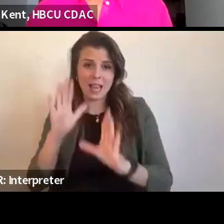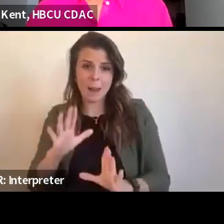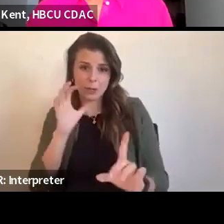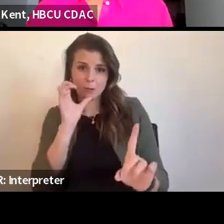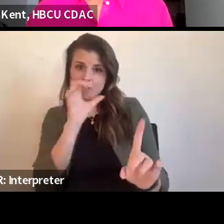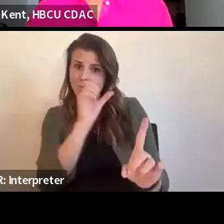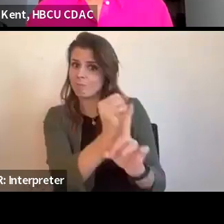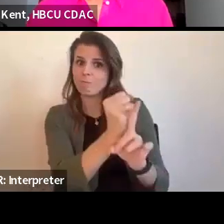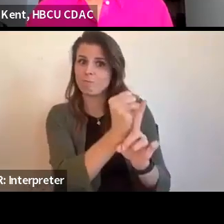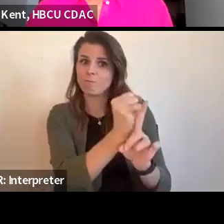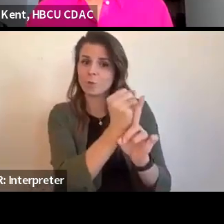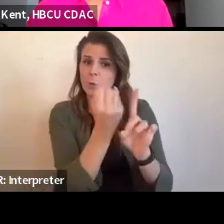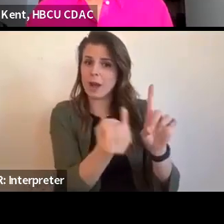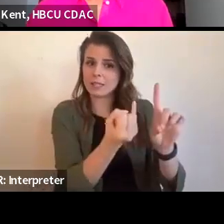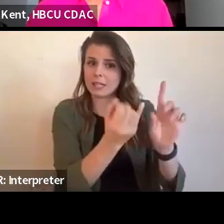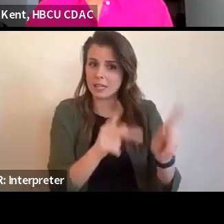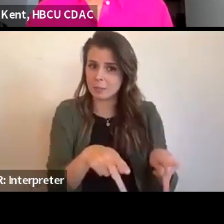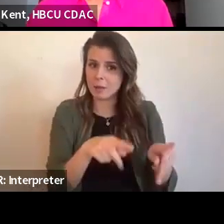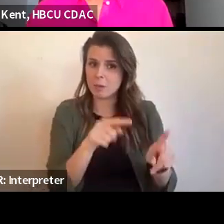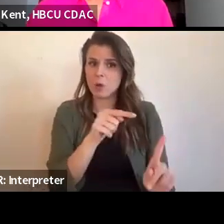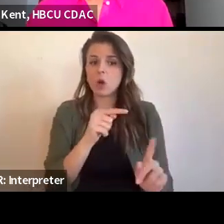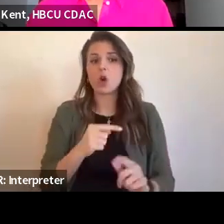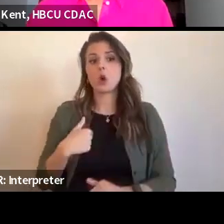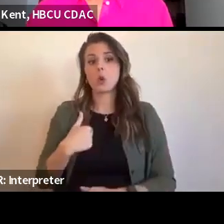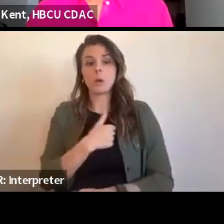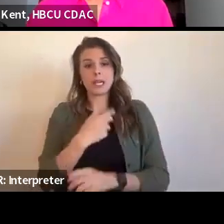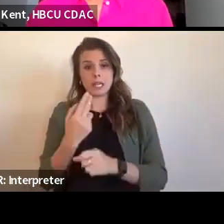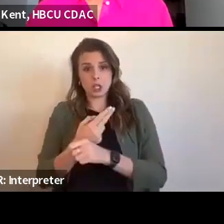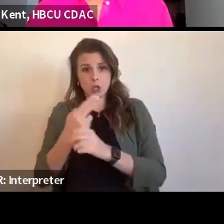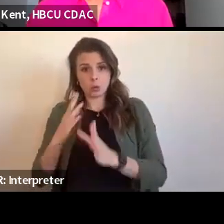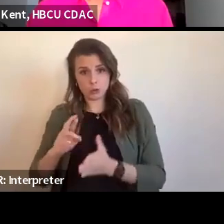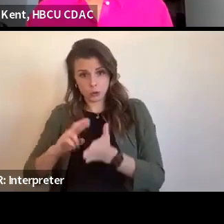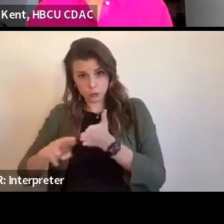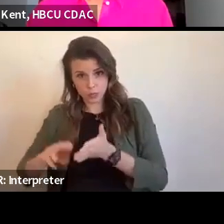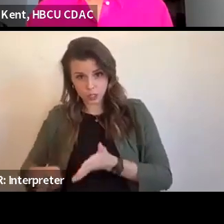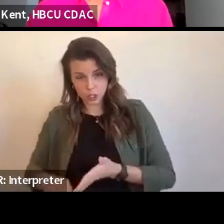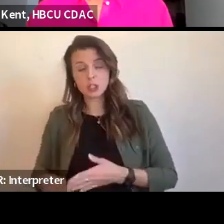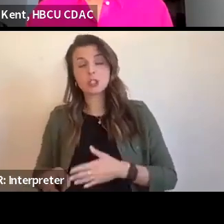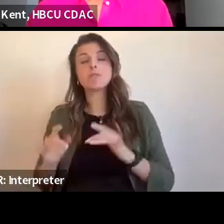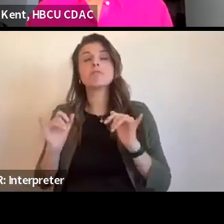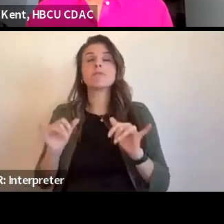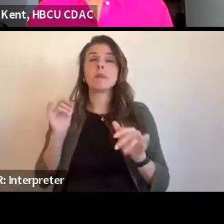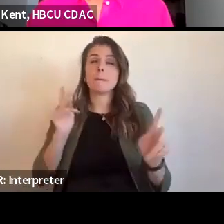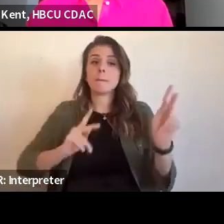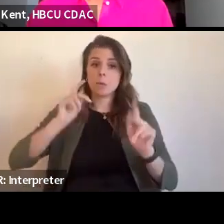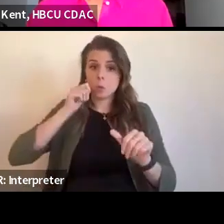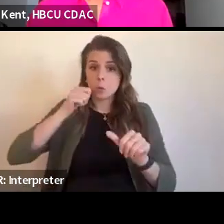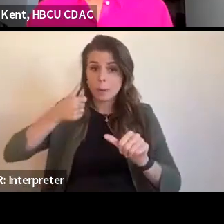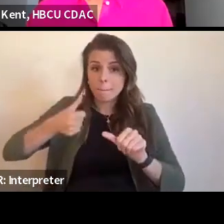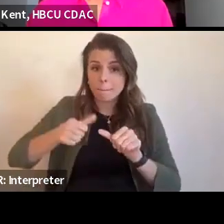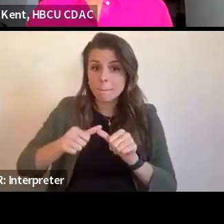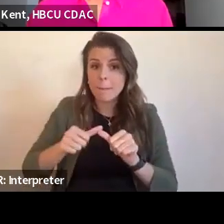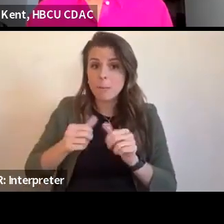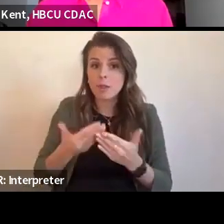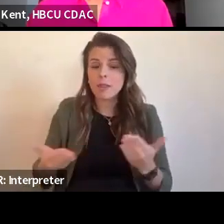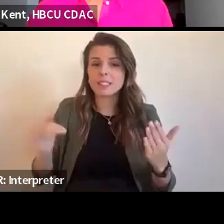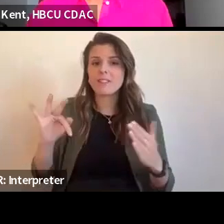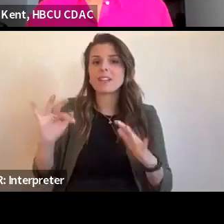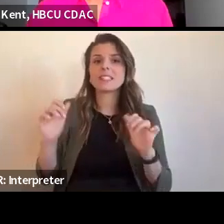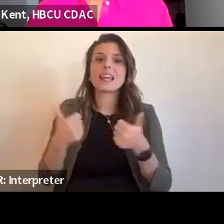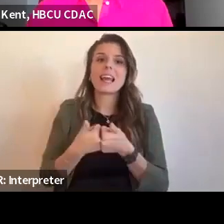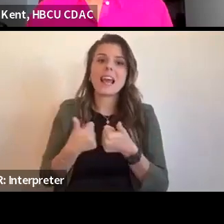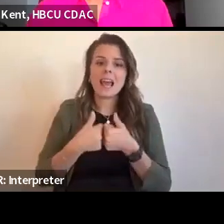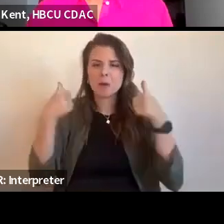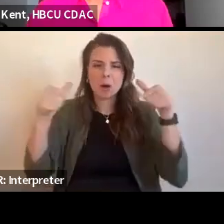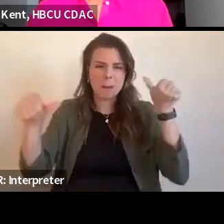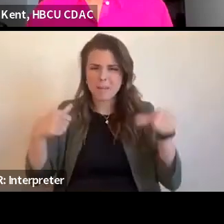And so we did a lot of user research, and we found that people remember things more if it becomes a game, like a puzzle or